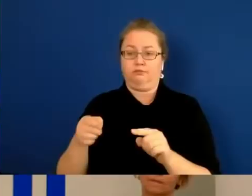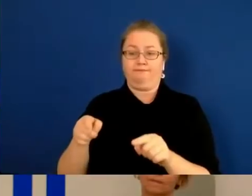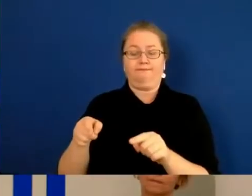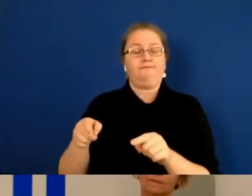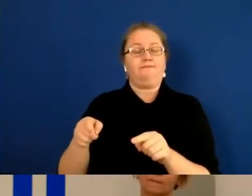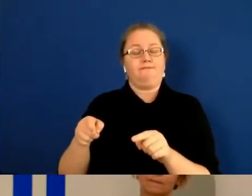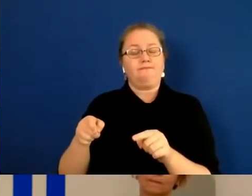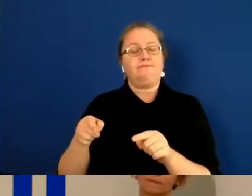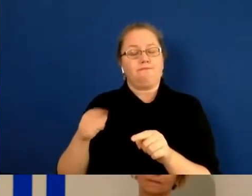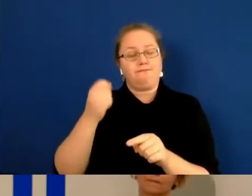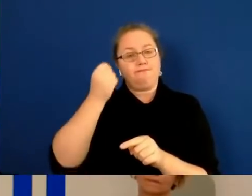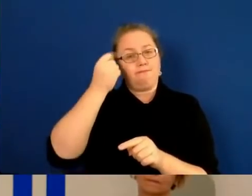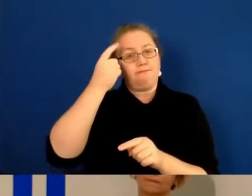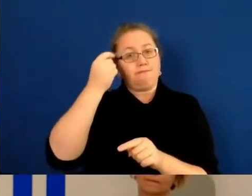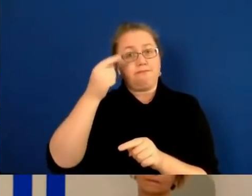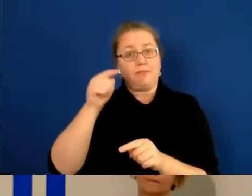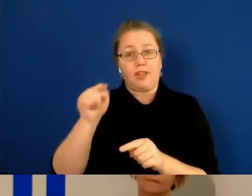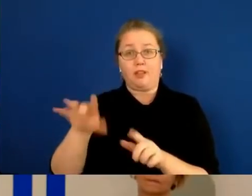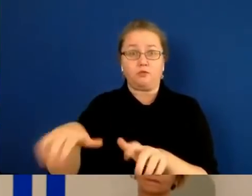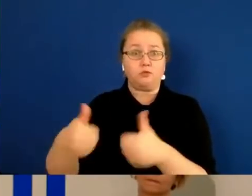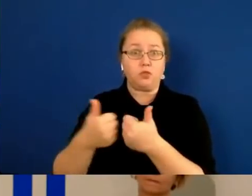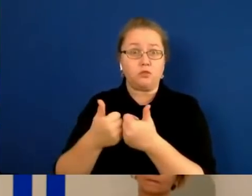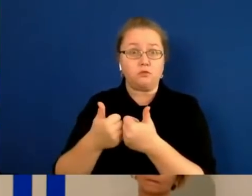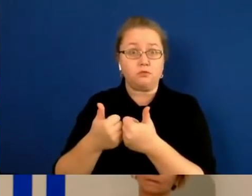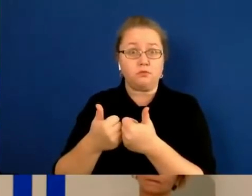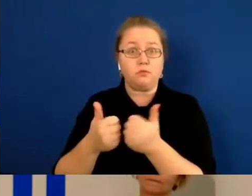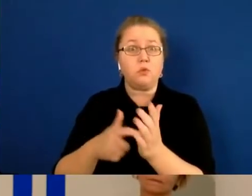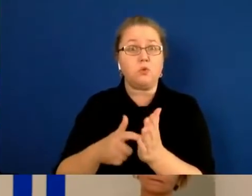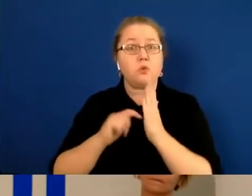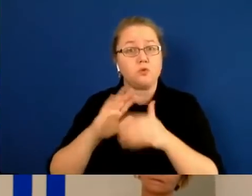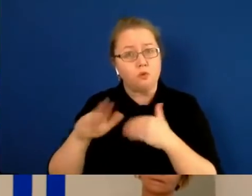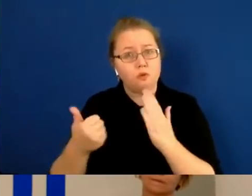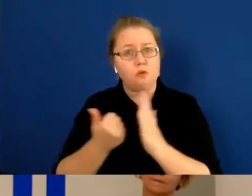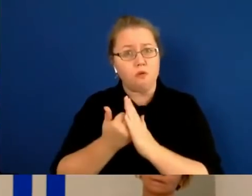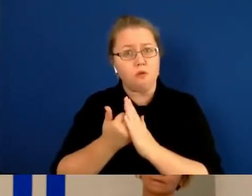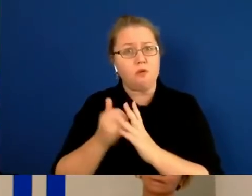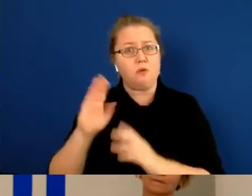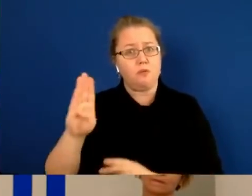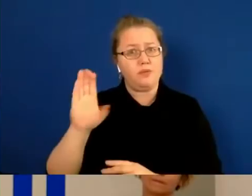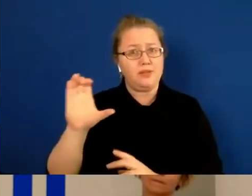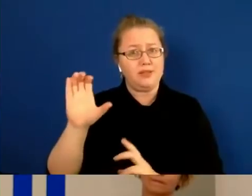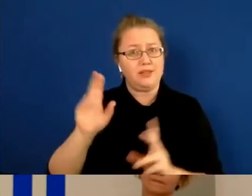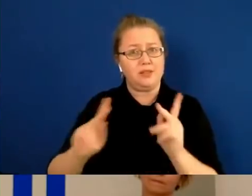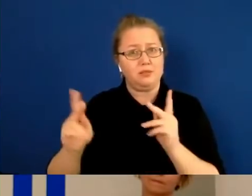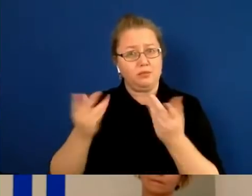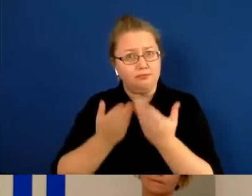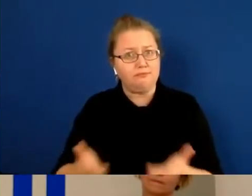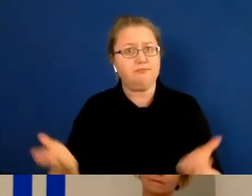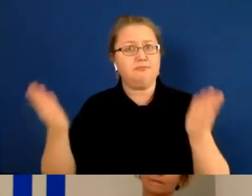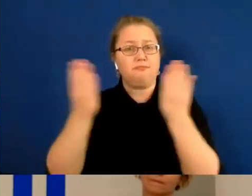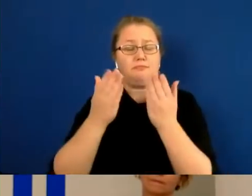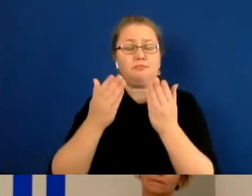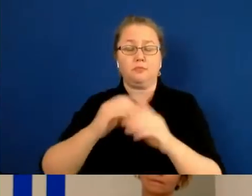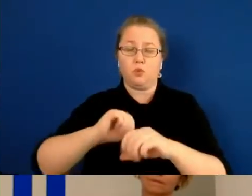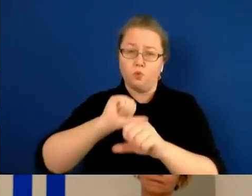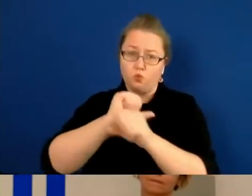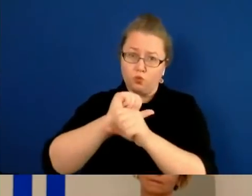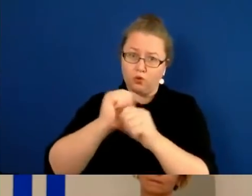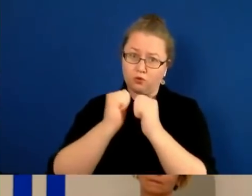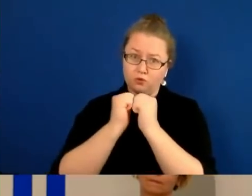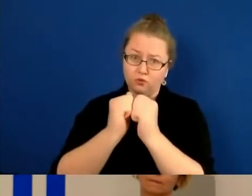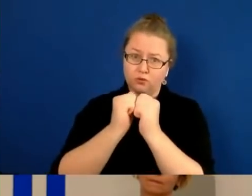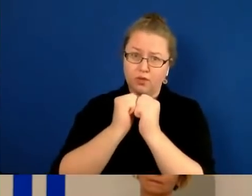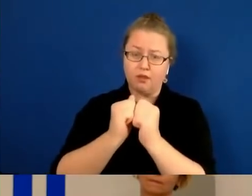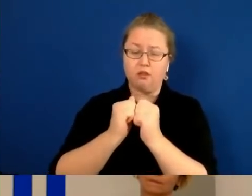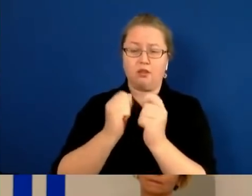COVID-19 tests have been performed. And that work of public health, which is extraordinary, continues to have a profound effect, and we